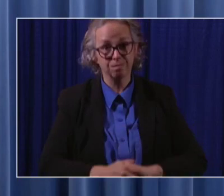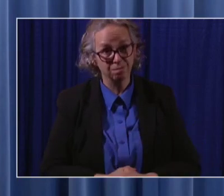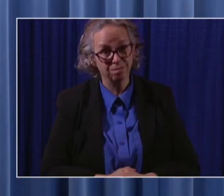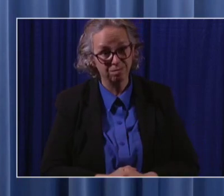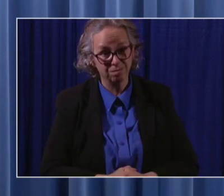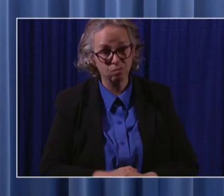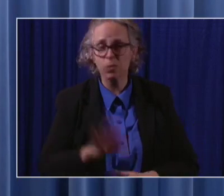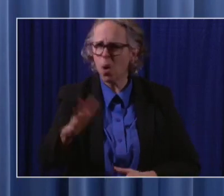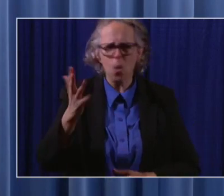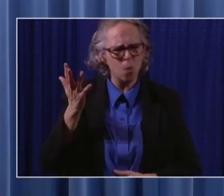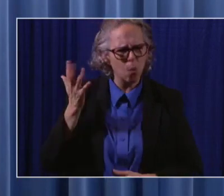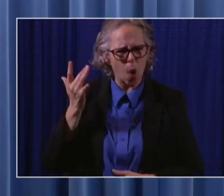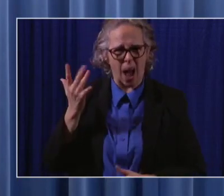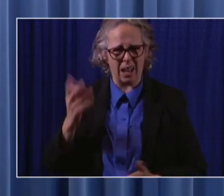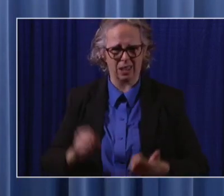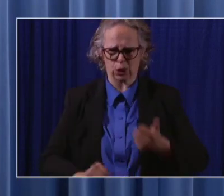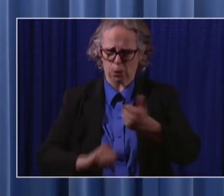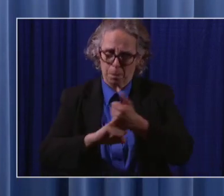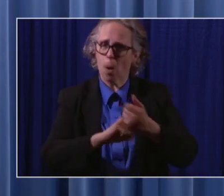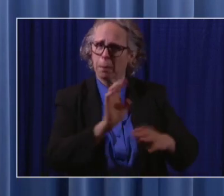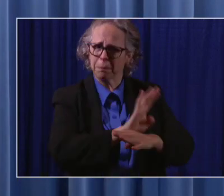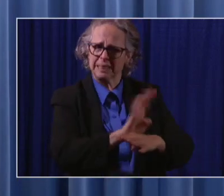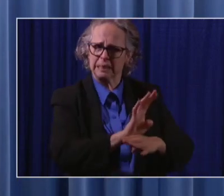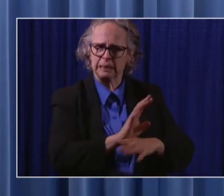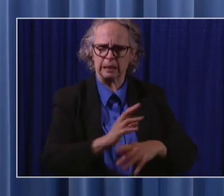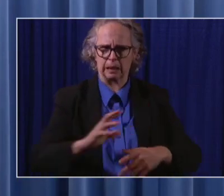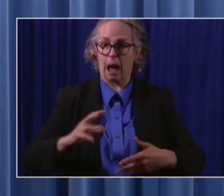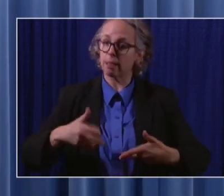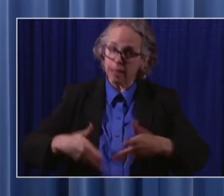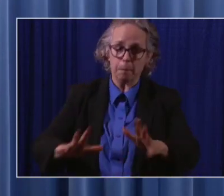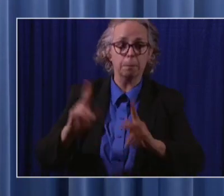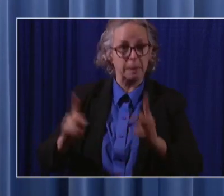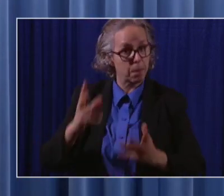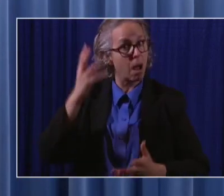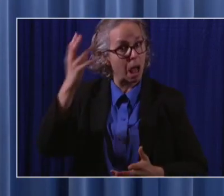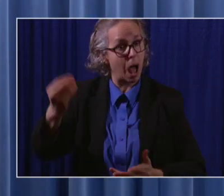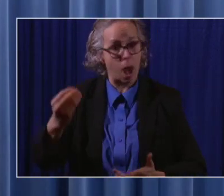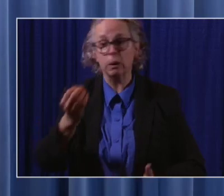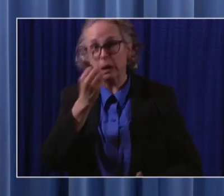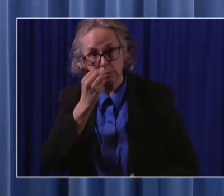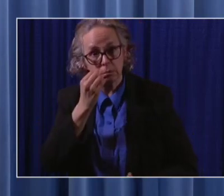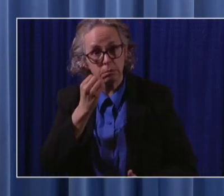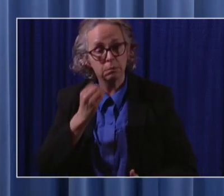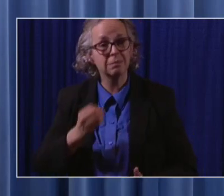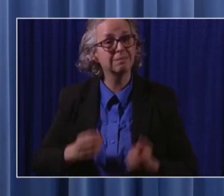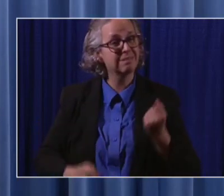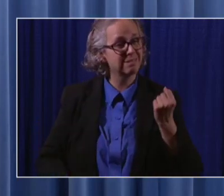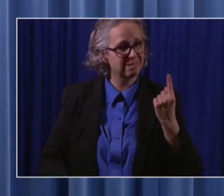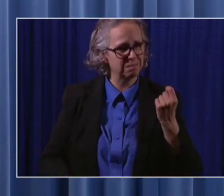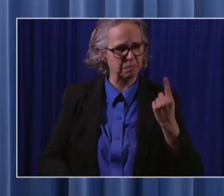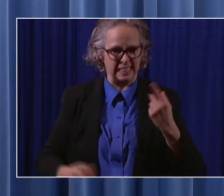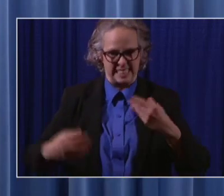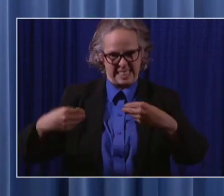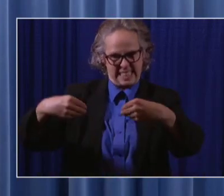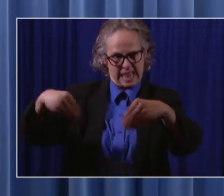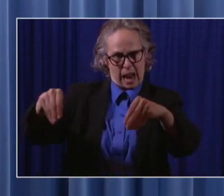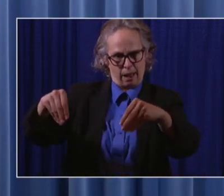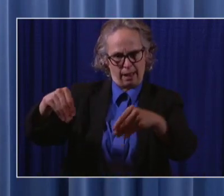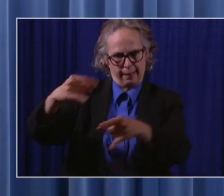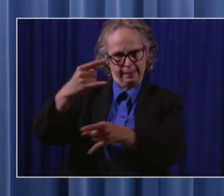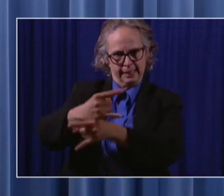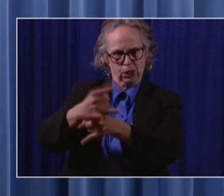accommodate them. So the businesses can stay open. We believe stopping the sales at 10 o'clock is going to